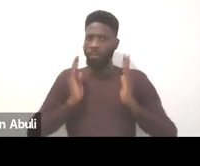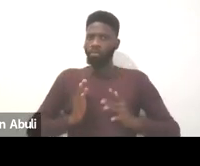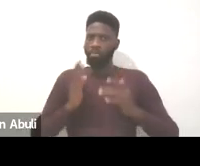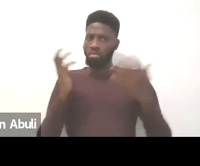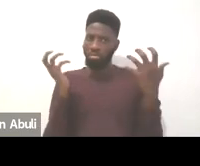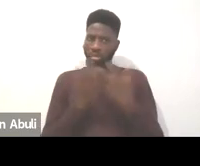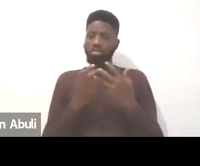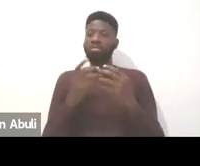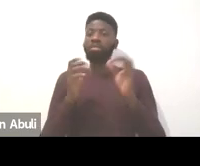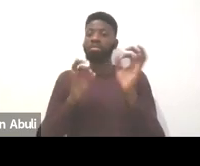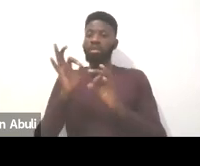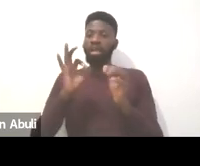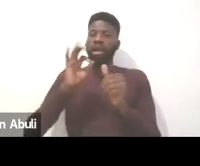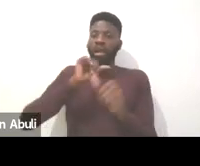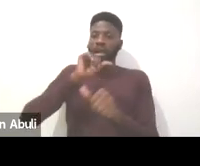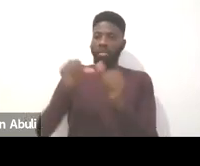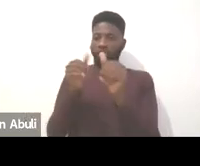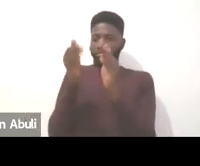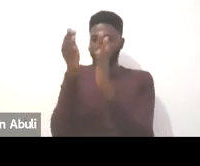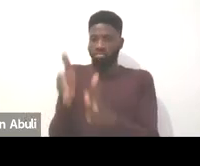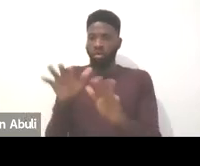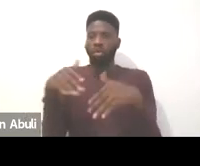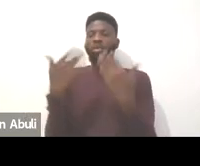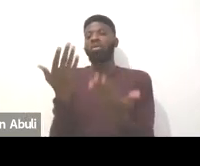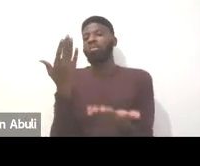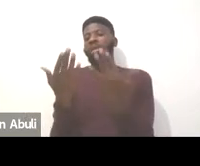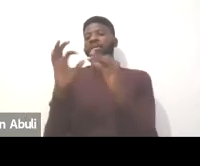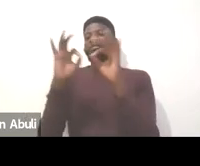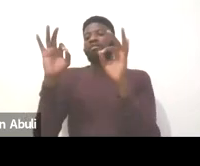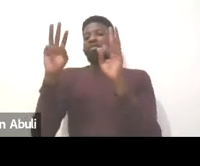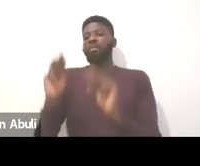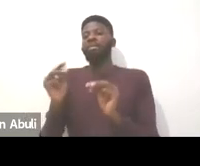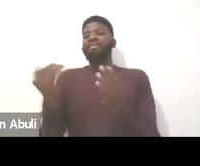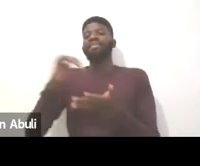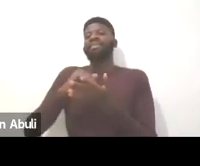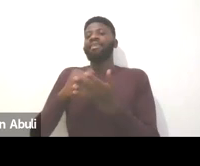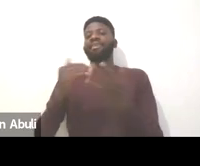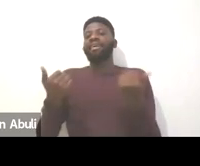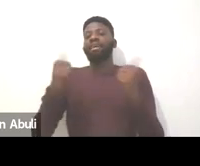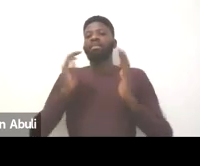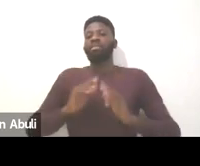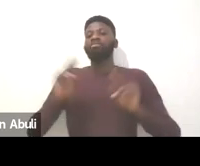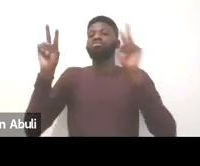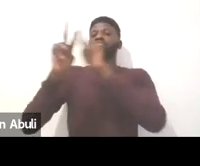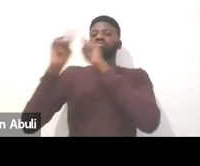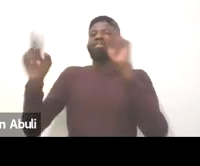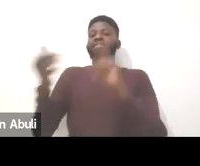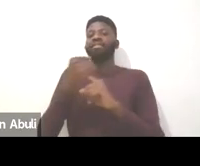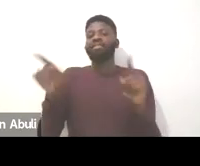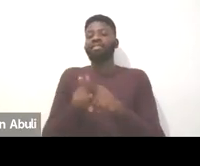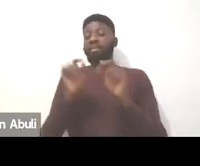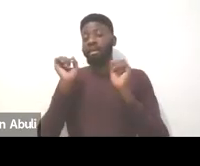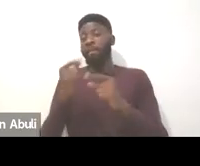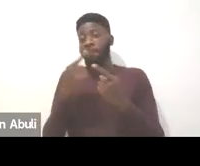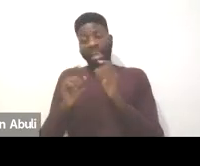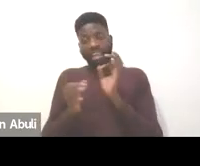more of you, or is it really just a format that is, again, everyone can find? And I think but as long as